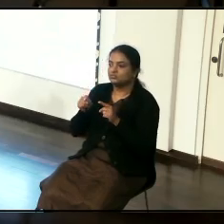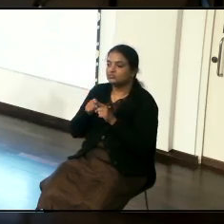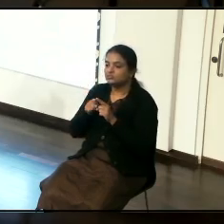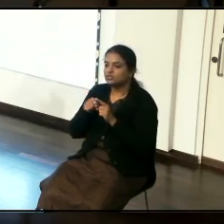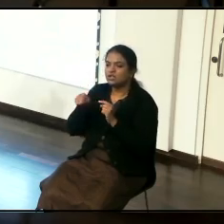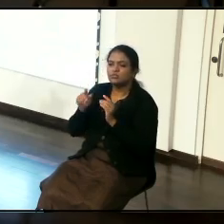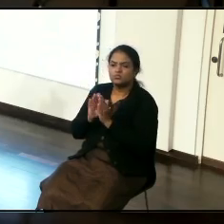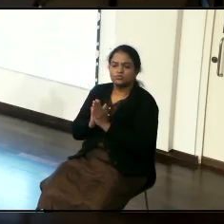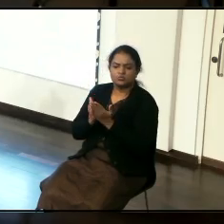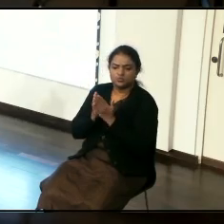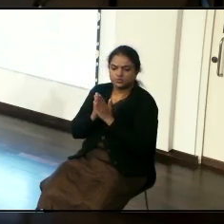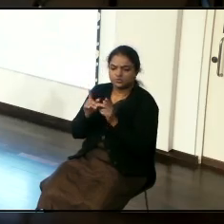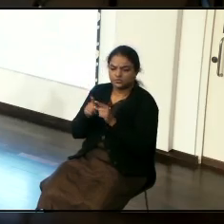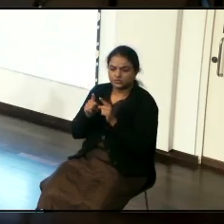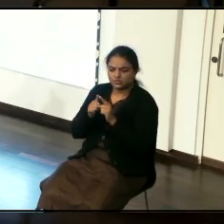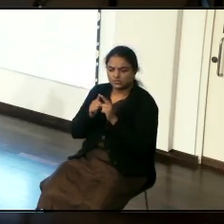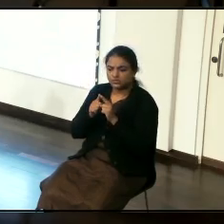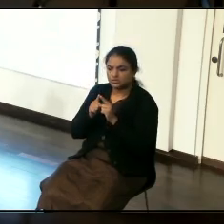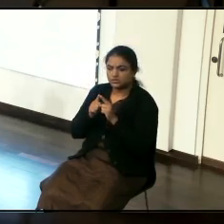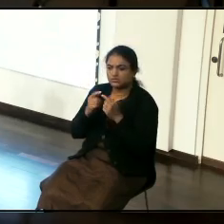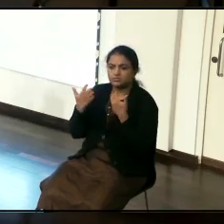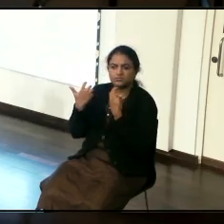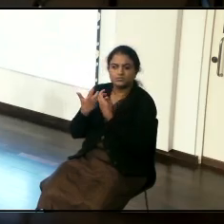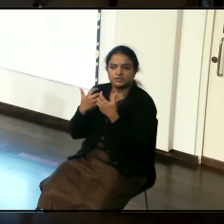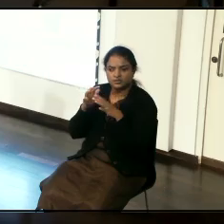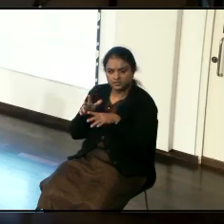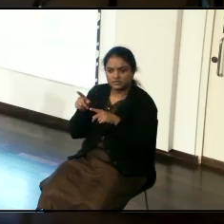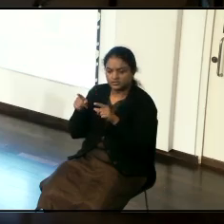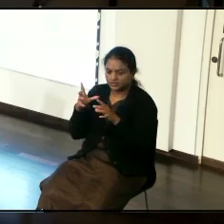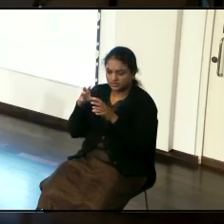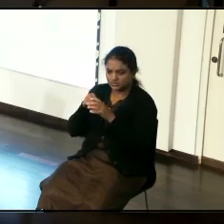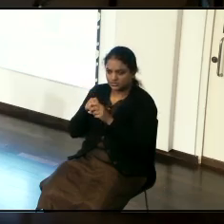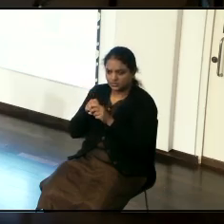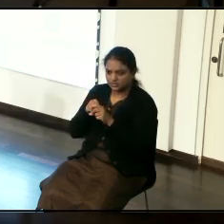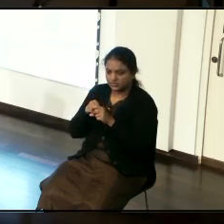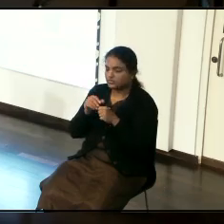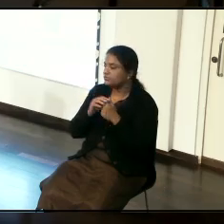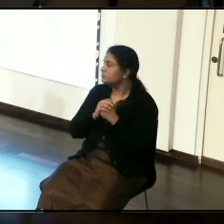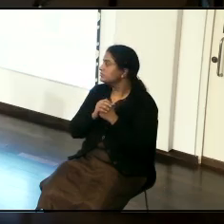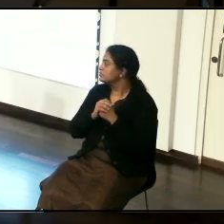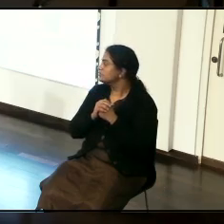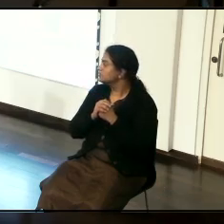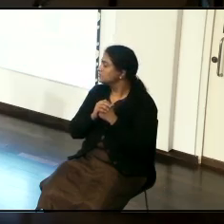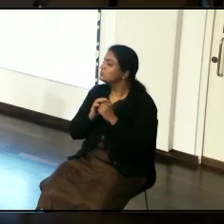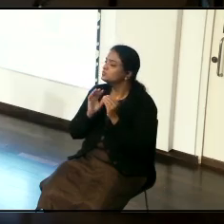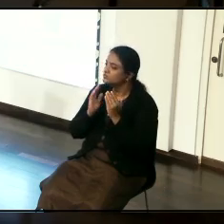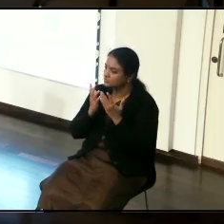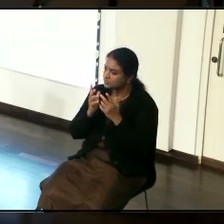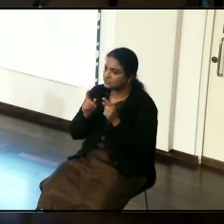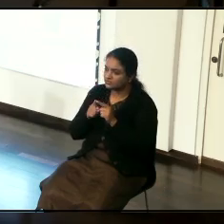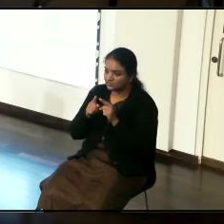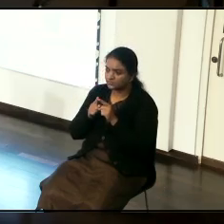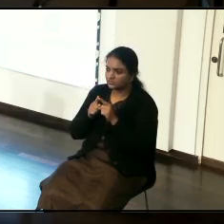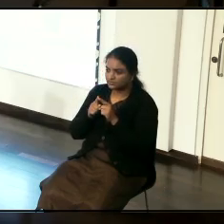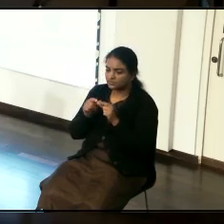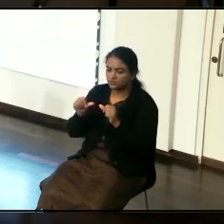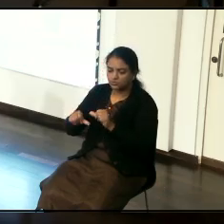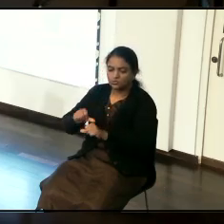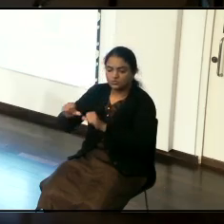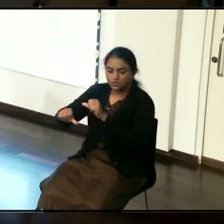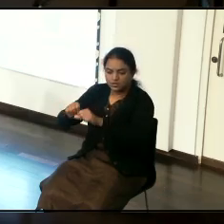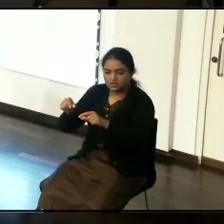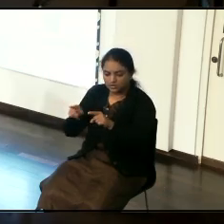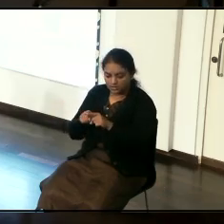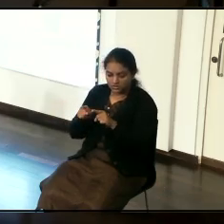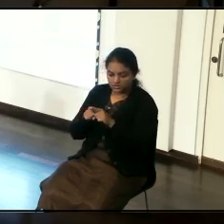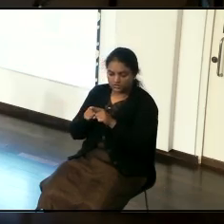book itself, where they had ideas that we then integrated into the narrative. So it was a very collaborative process between not